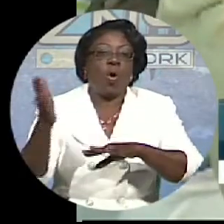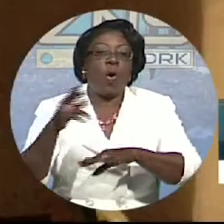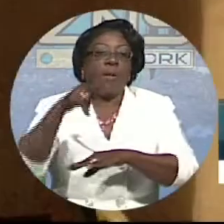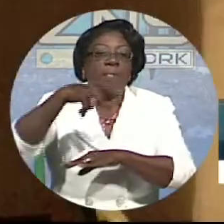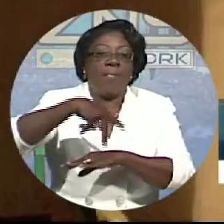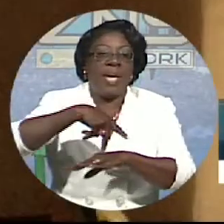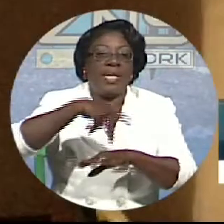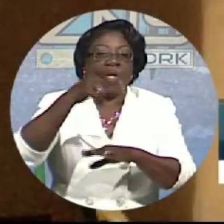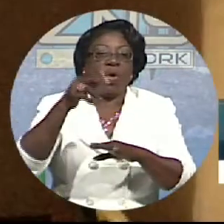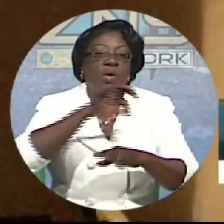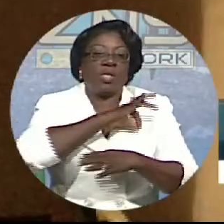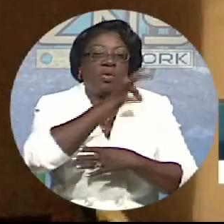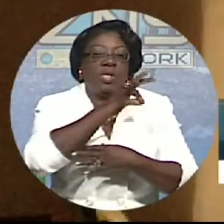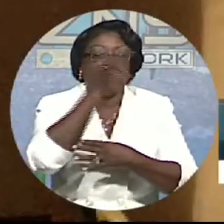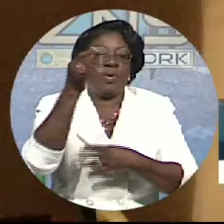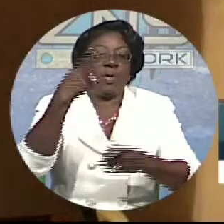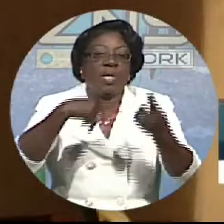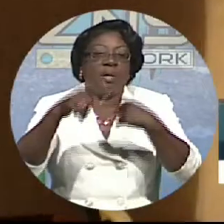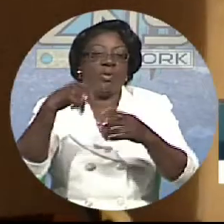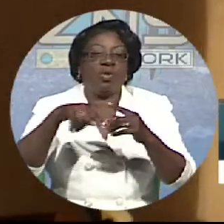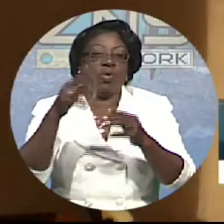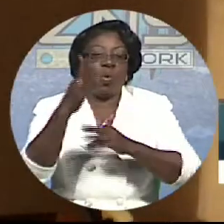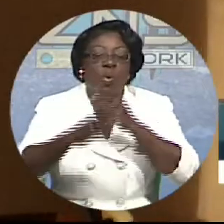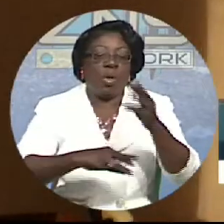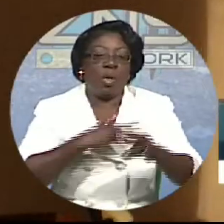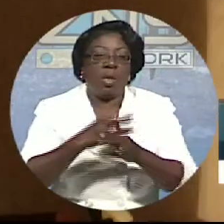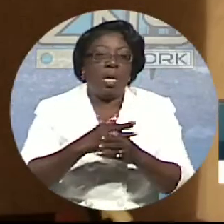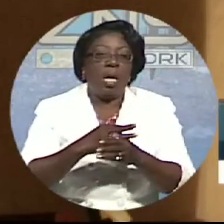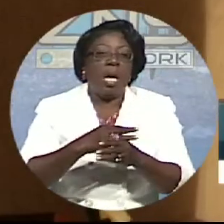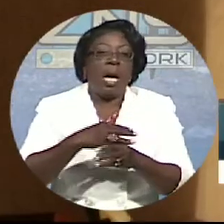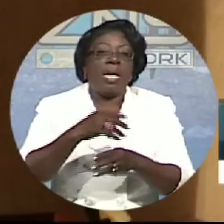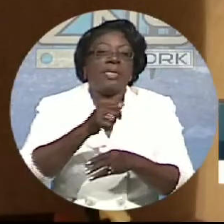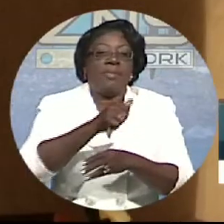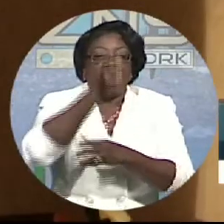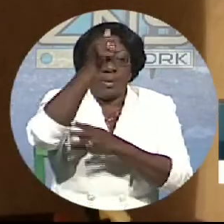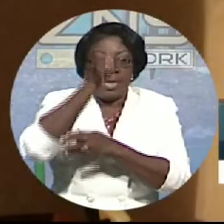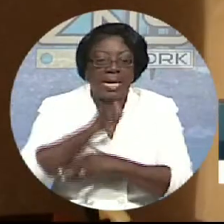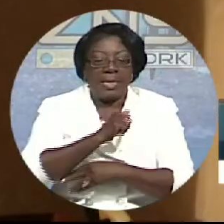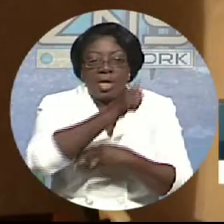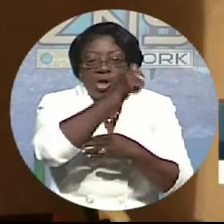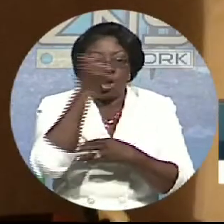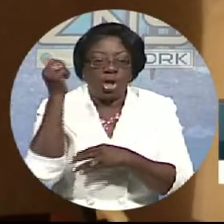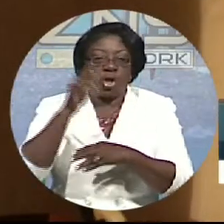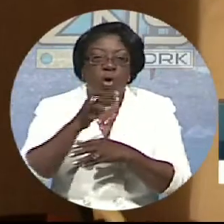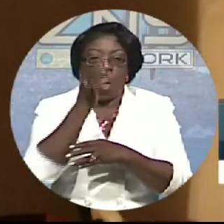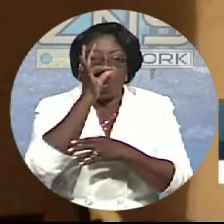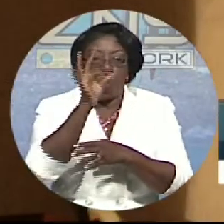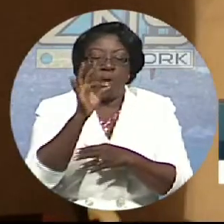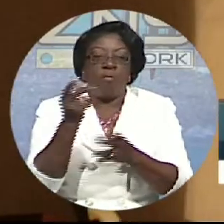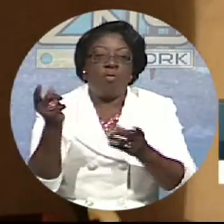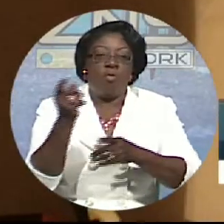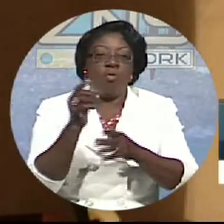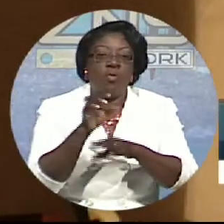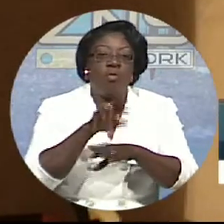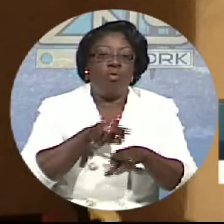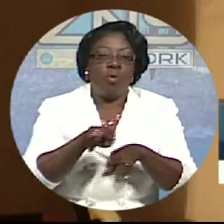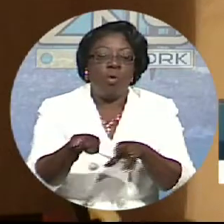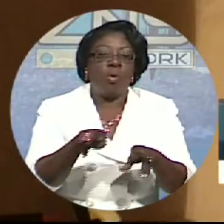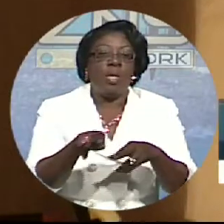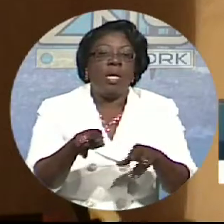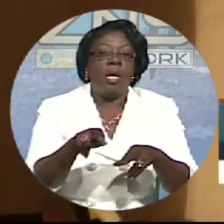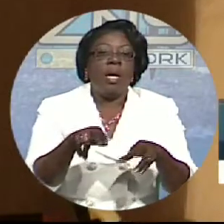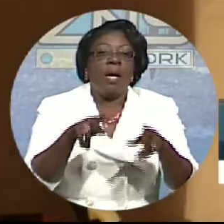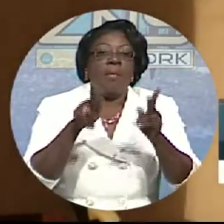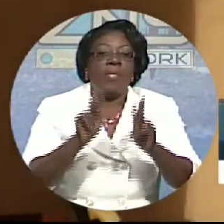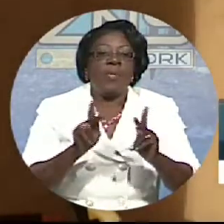with Pentecost Sunday. Parishioners at St. Barnabas Anglican Church on Blue Hill and Wolf Roads got up early this morning to attend the Easter